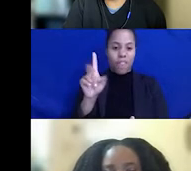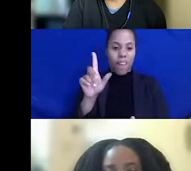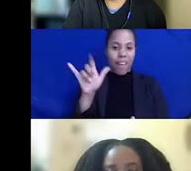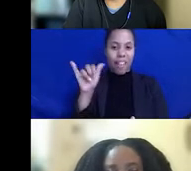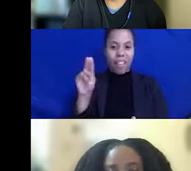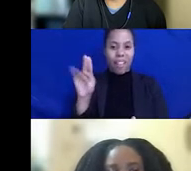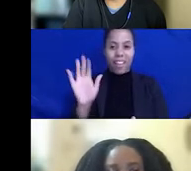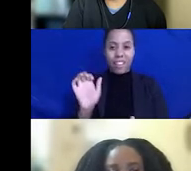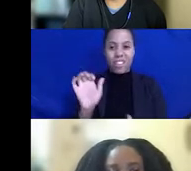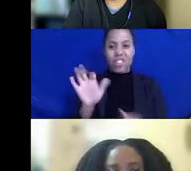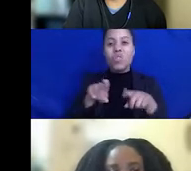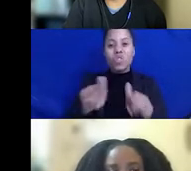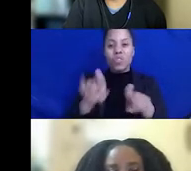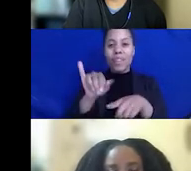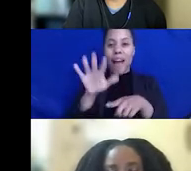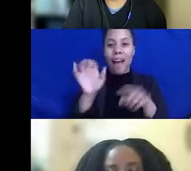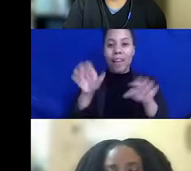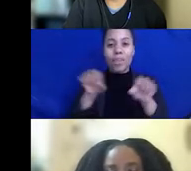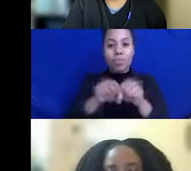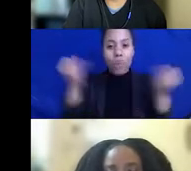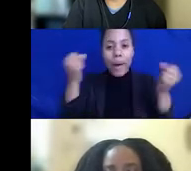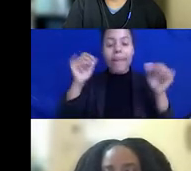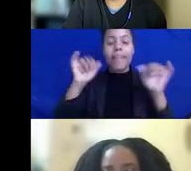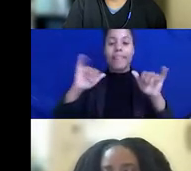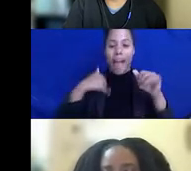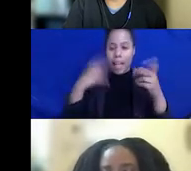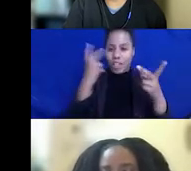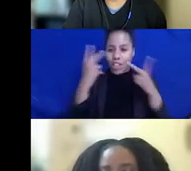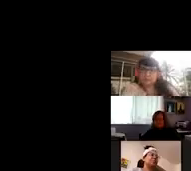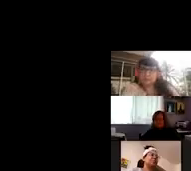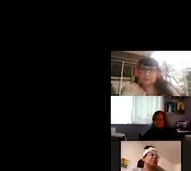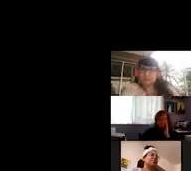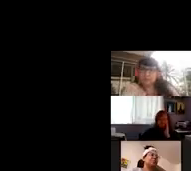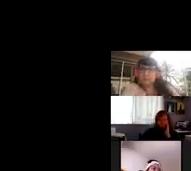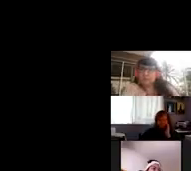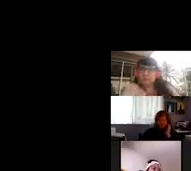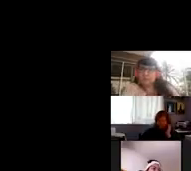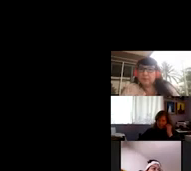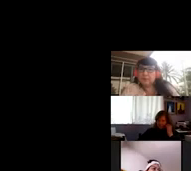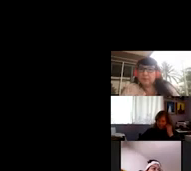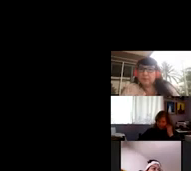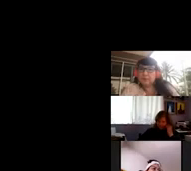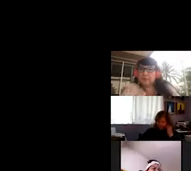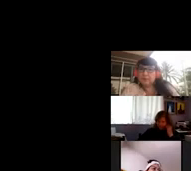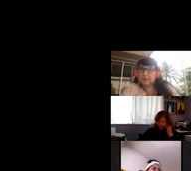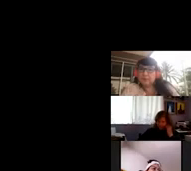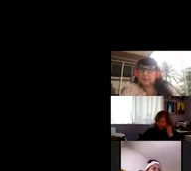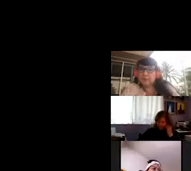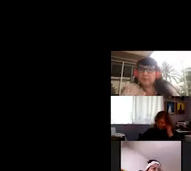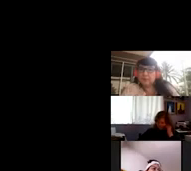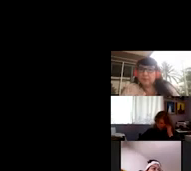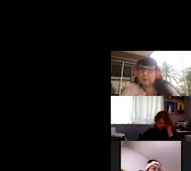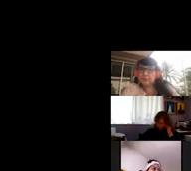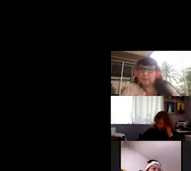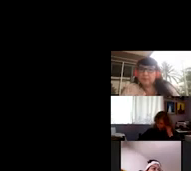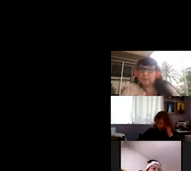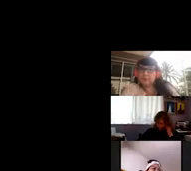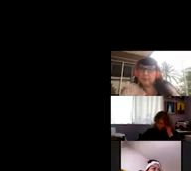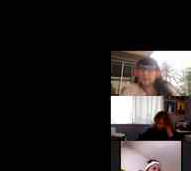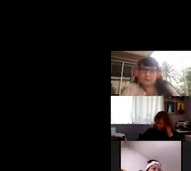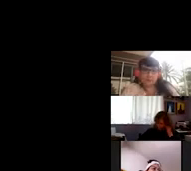some folks sharing, you know, COINTELPRO as a touch point for